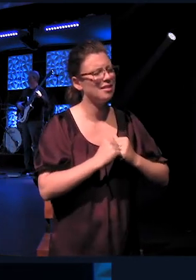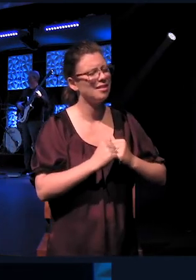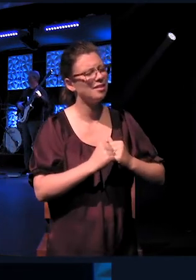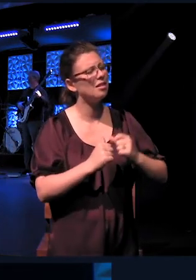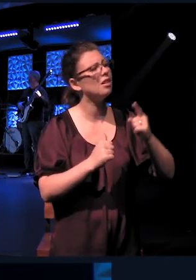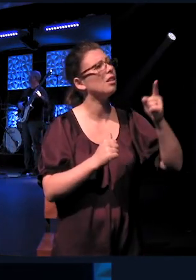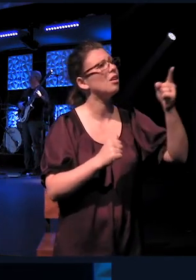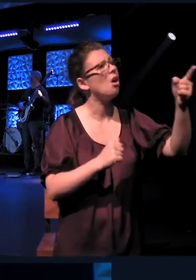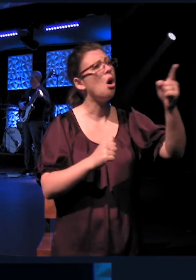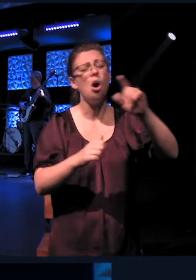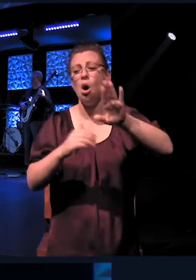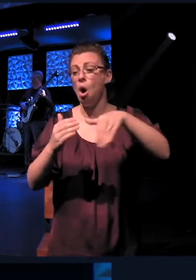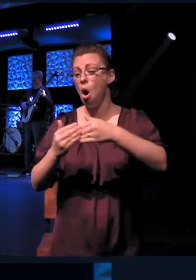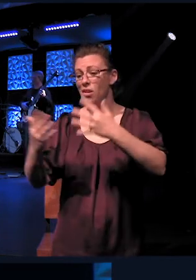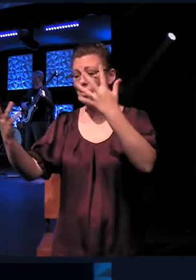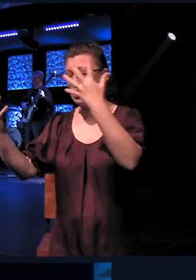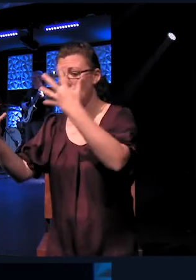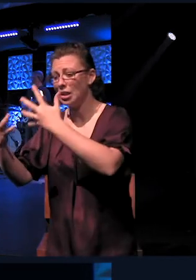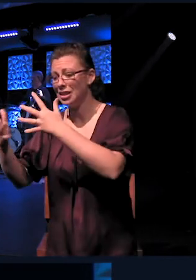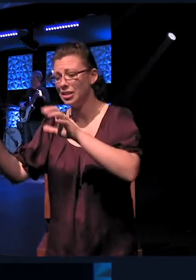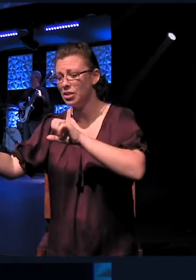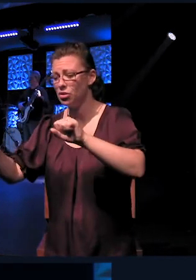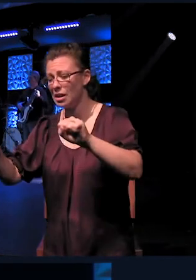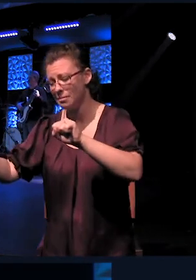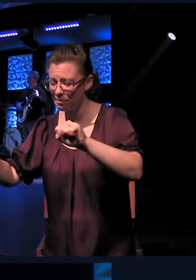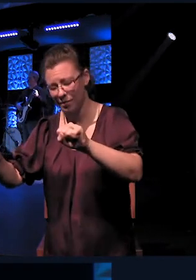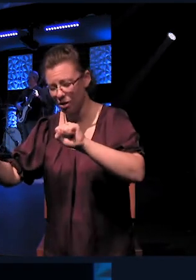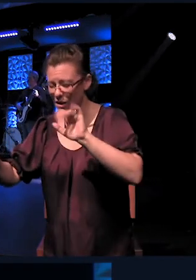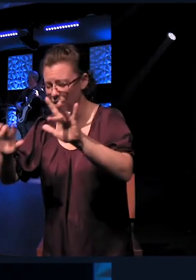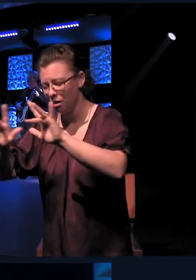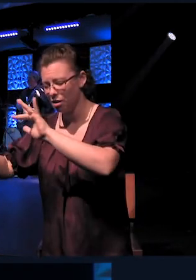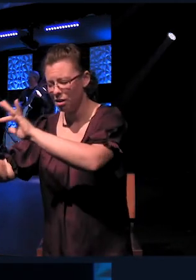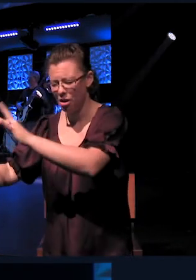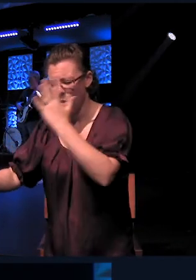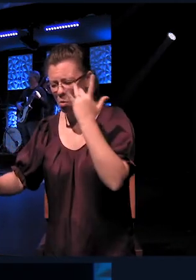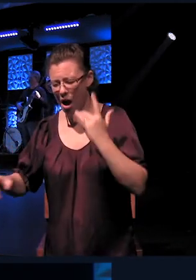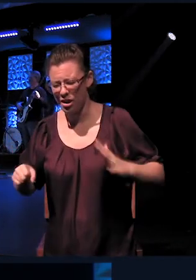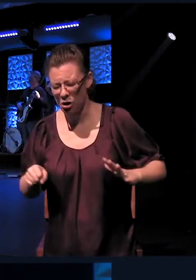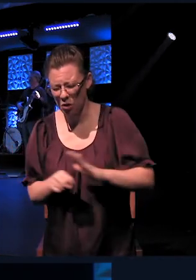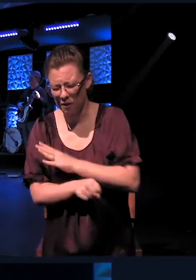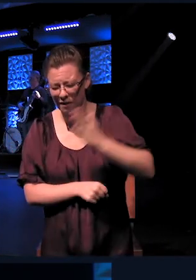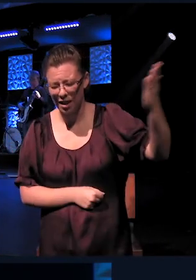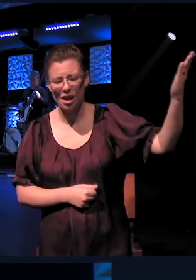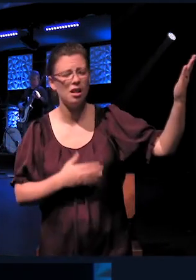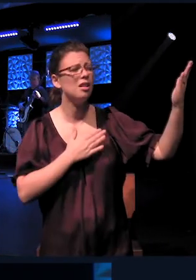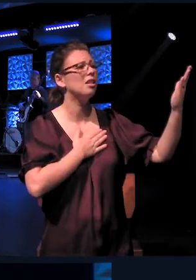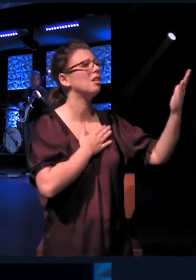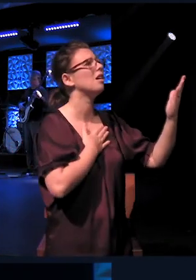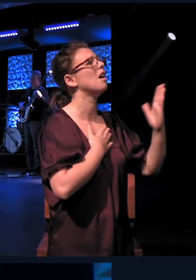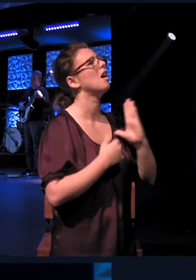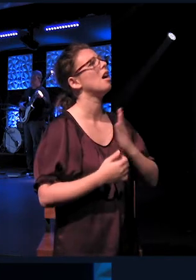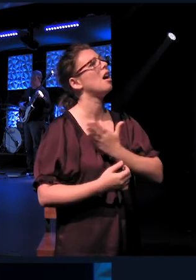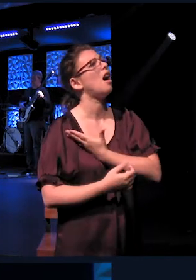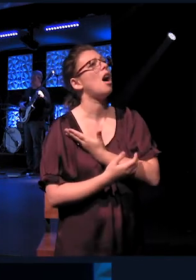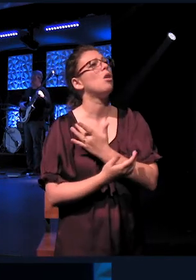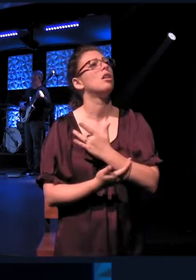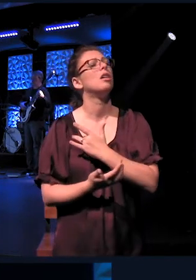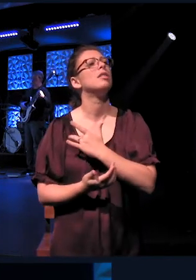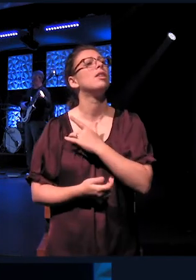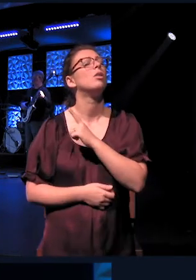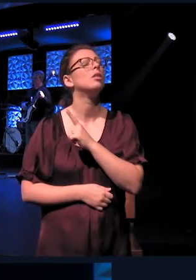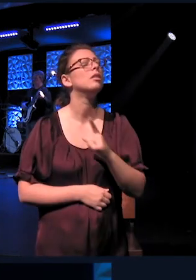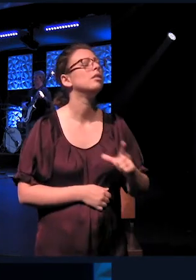You make the darkness tremble and leave when you fill us, Lord. Yeah, yeah, yeah, yeah,